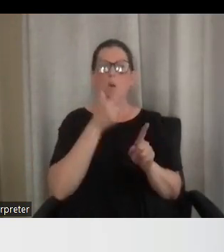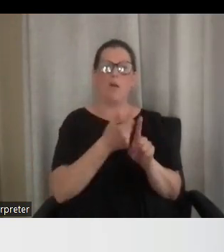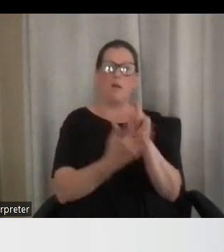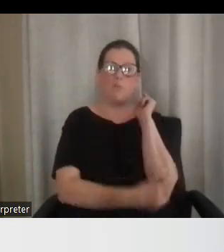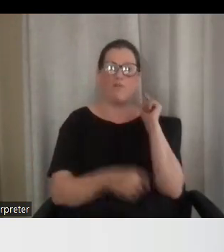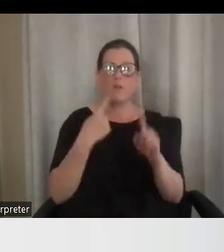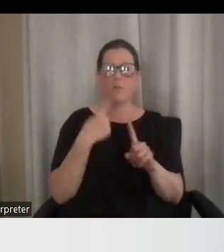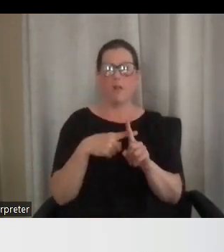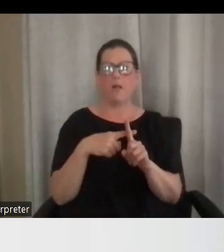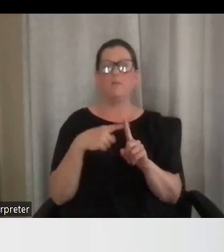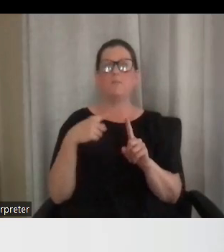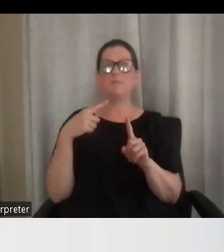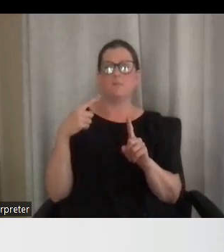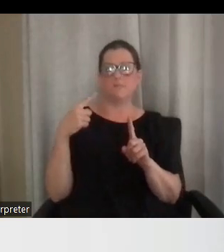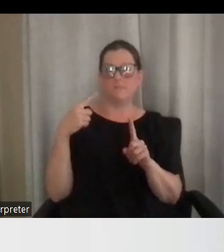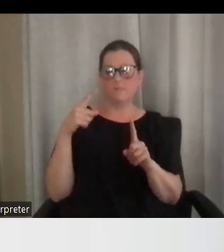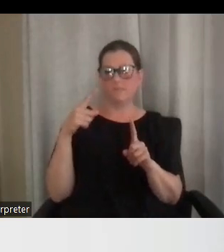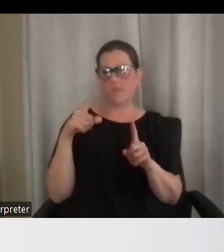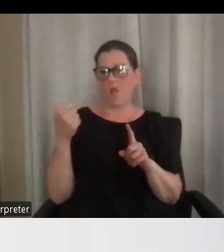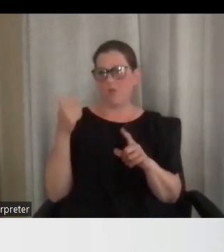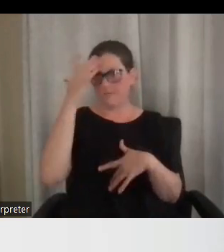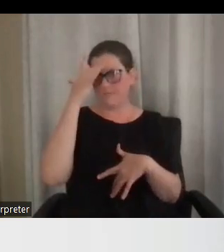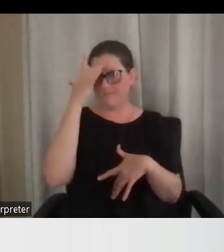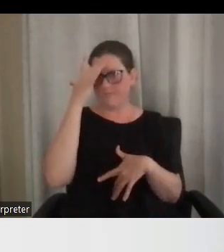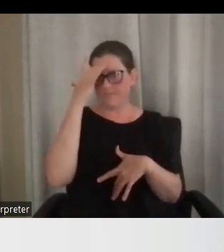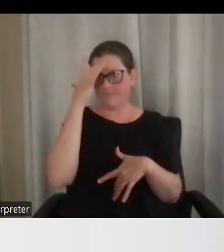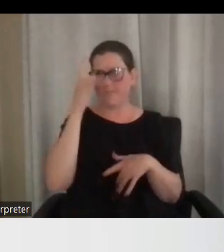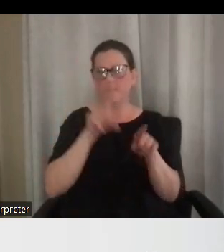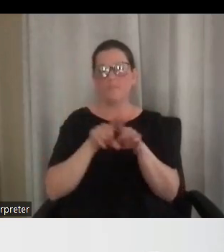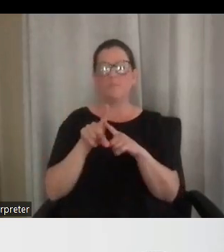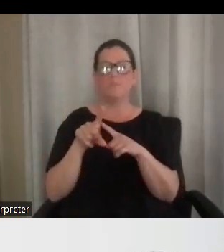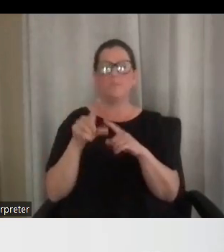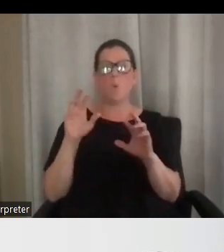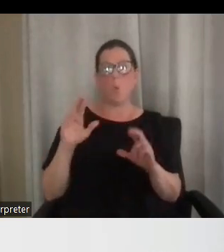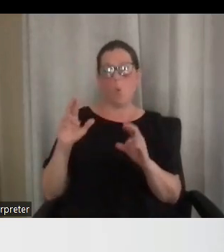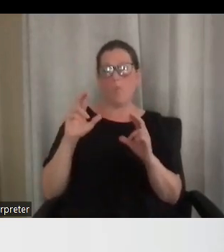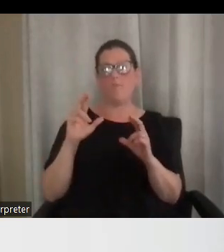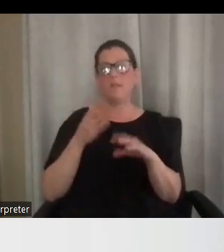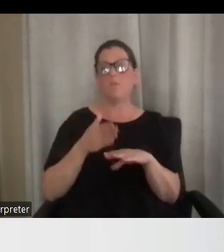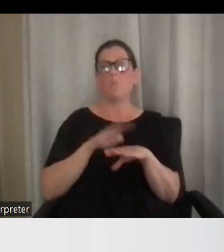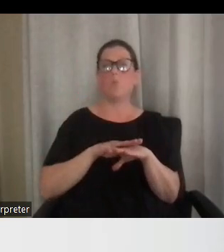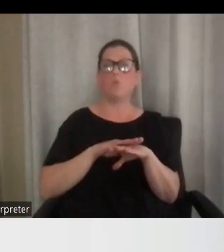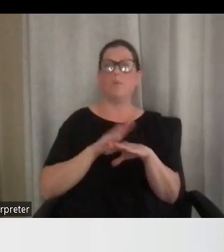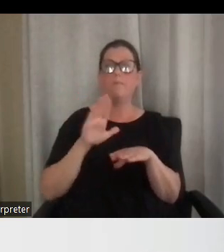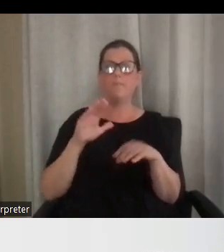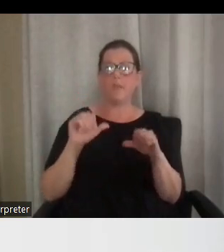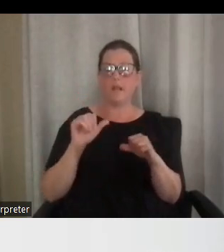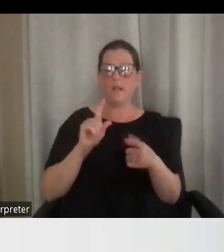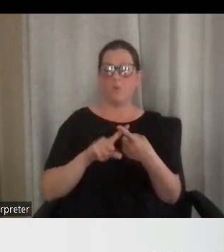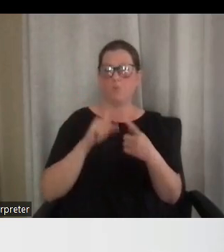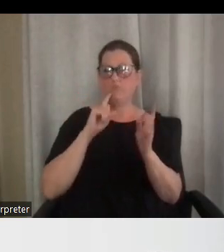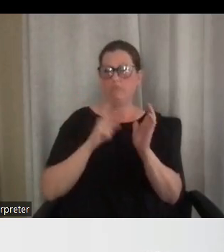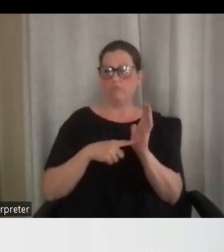around experiencing mental health symptoms, as well as hopefully improve providers' ability to recognize the signs